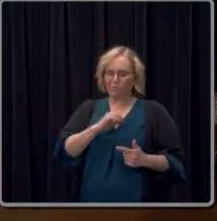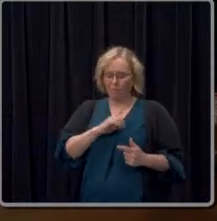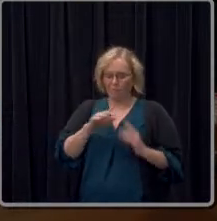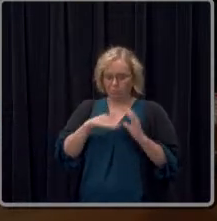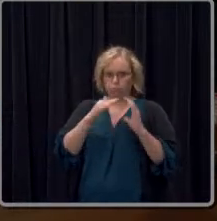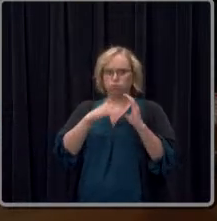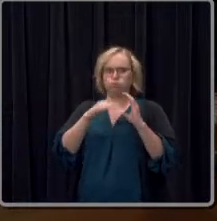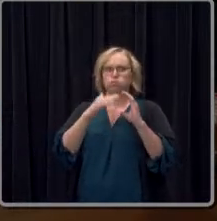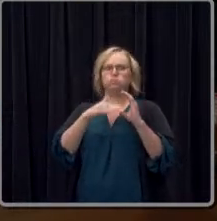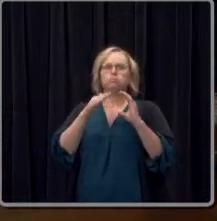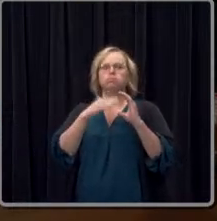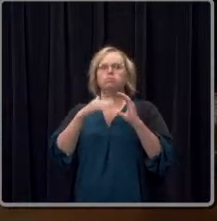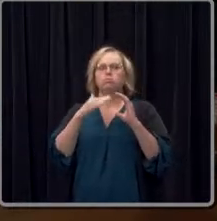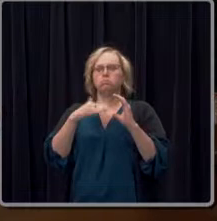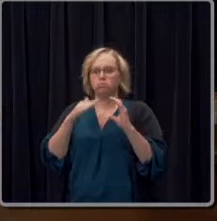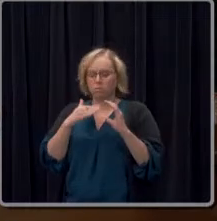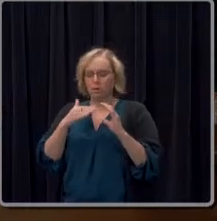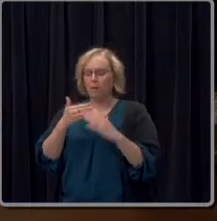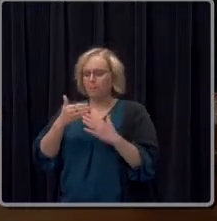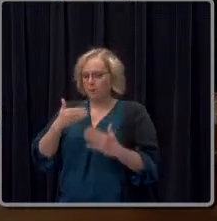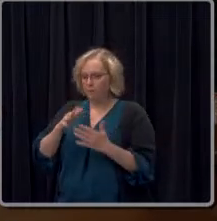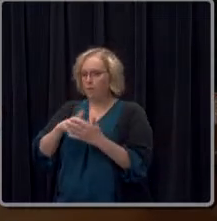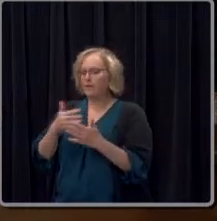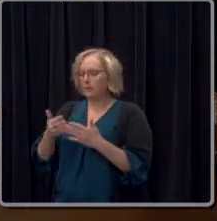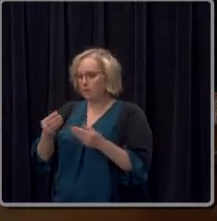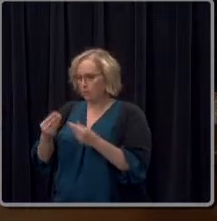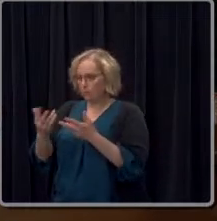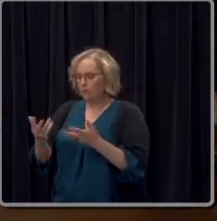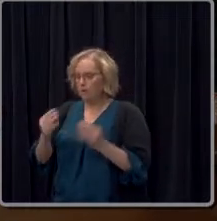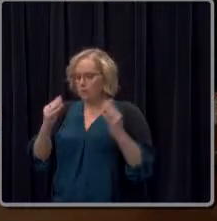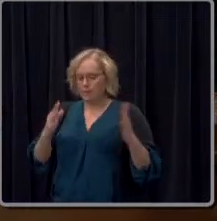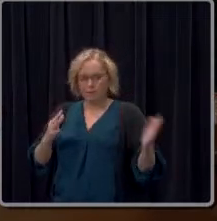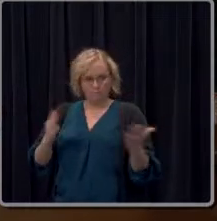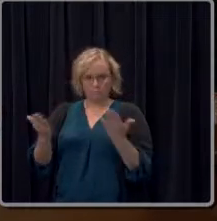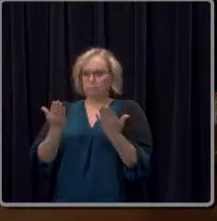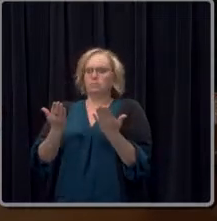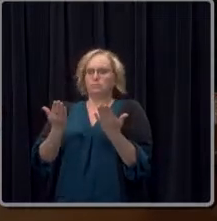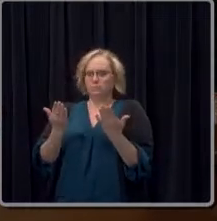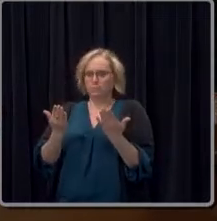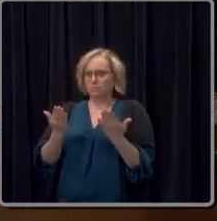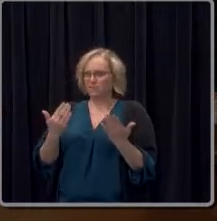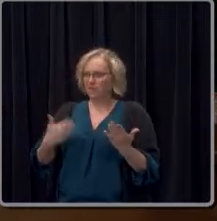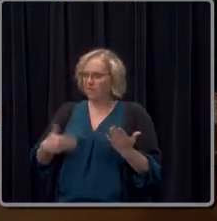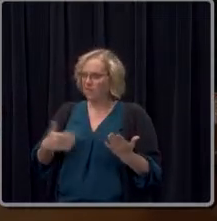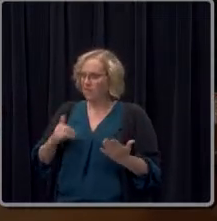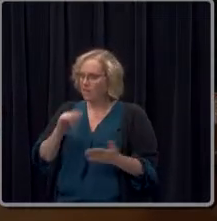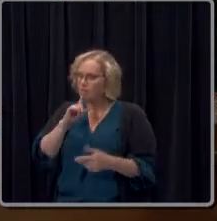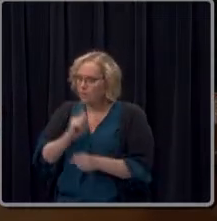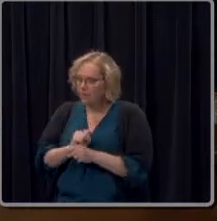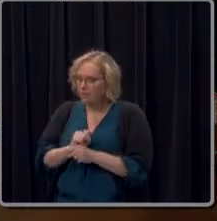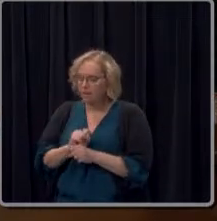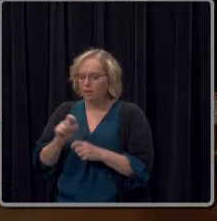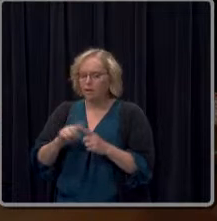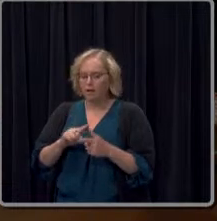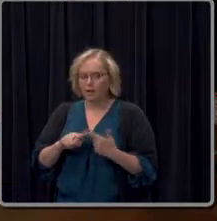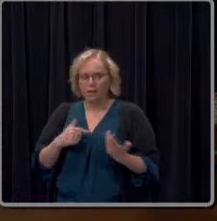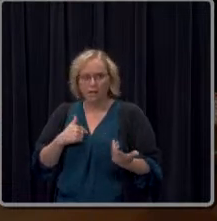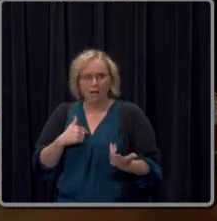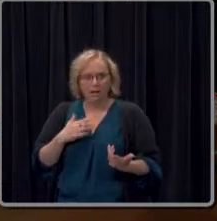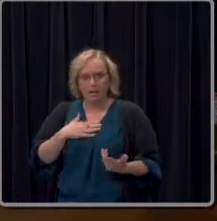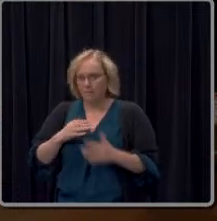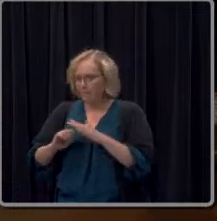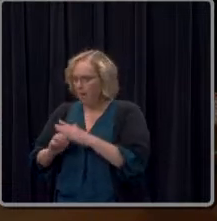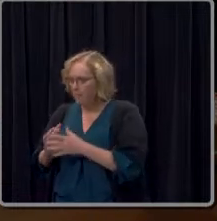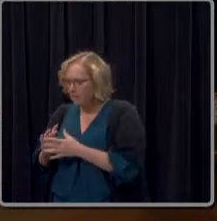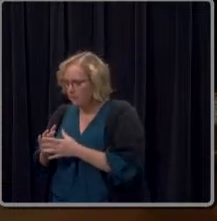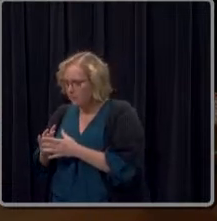schedule went live, when the teachers were presented with, this is real, right? And then they were starting to question, what do I do with my elementary kids